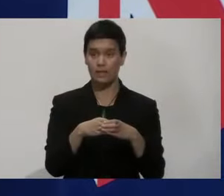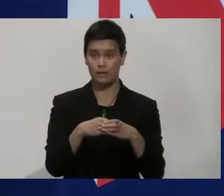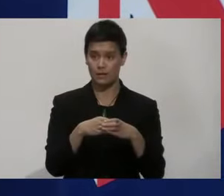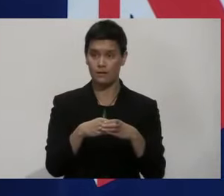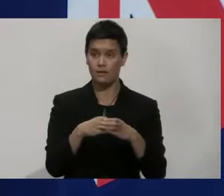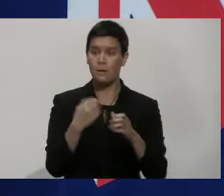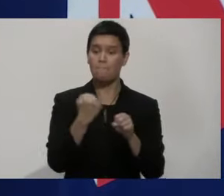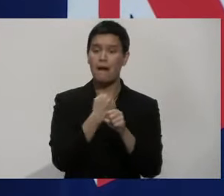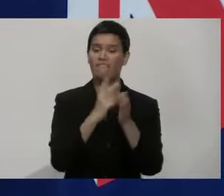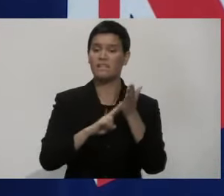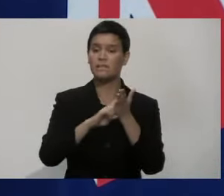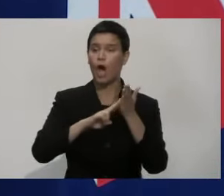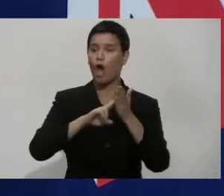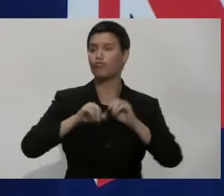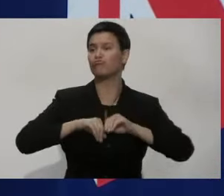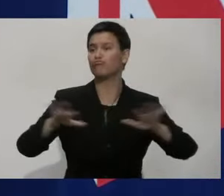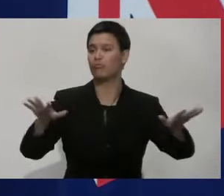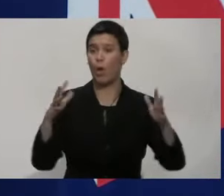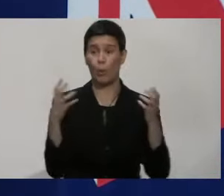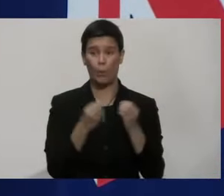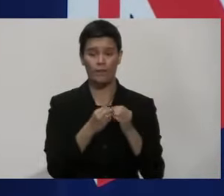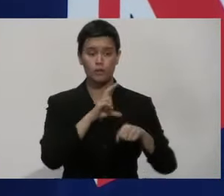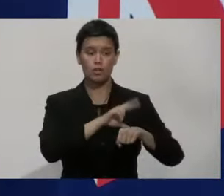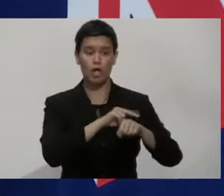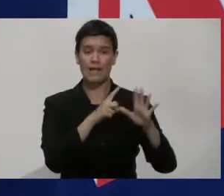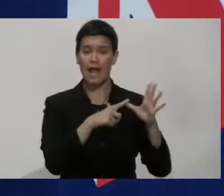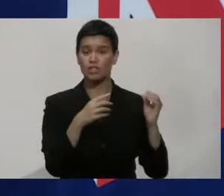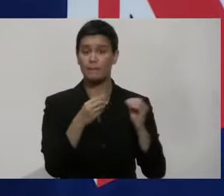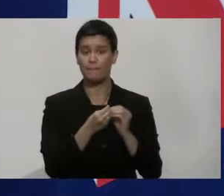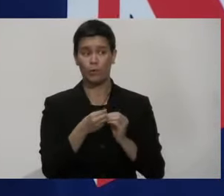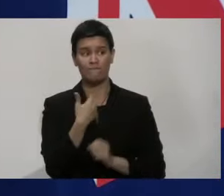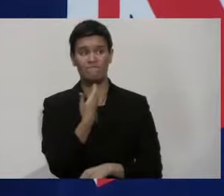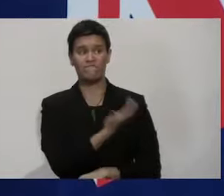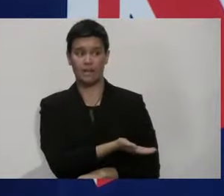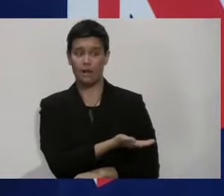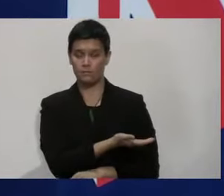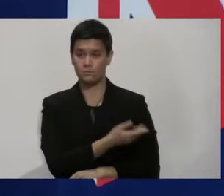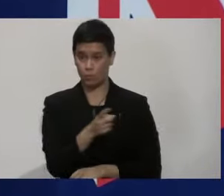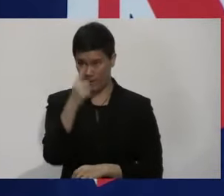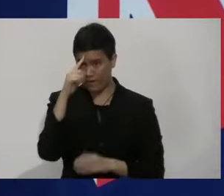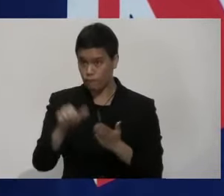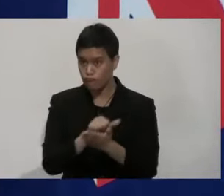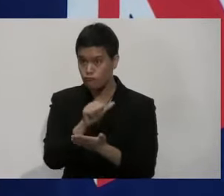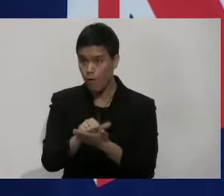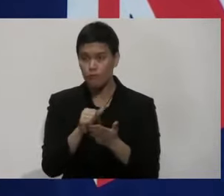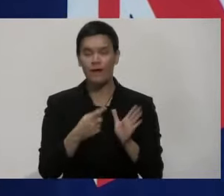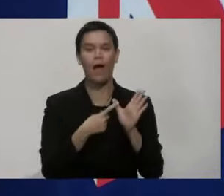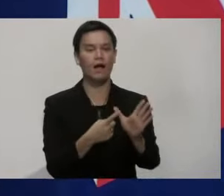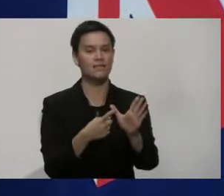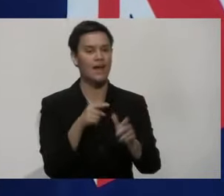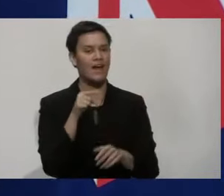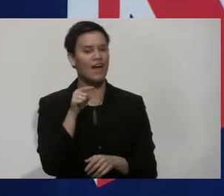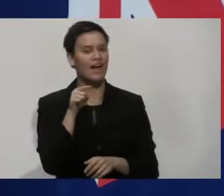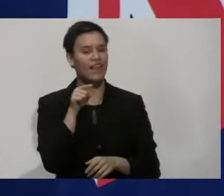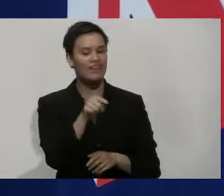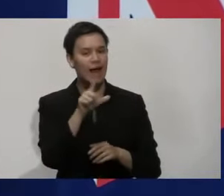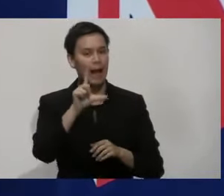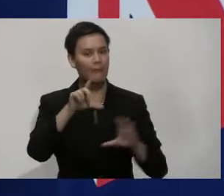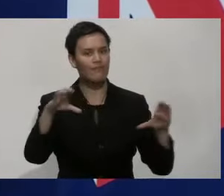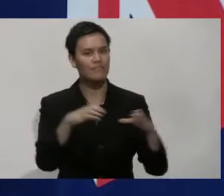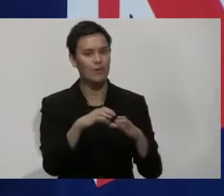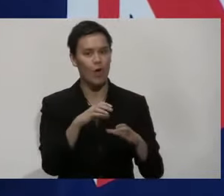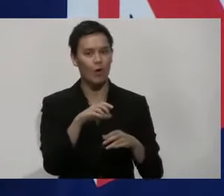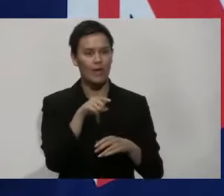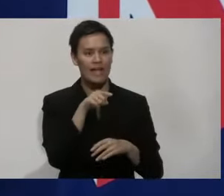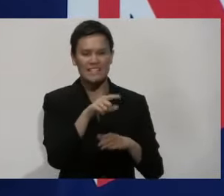ad detailing themselves? I don't, but whilst I haven't seen it, I don't believe it's accurate to call it an ad. Of course, that would not be appropriate, but